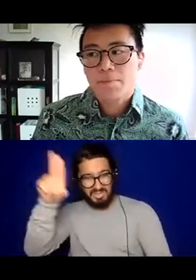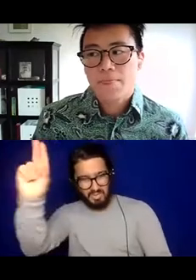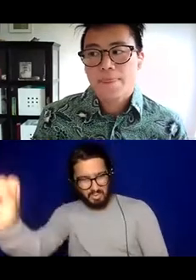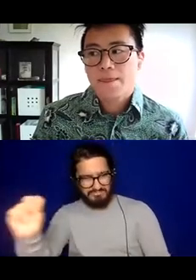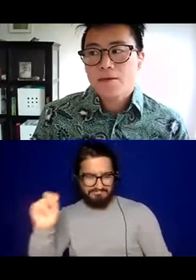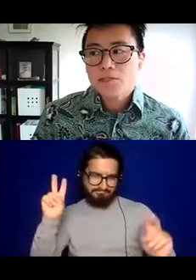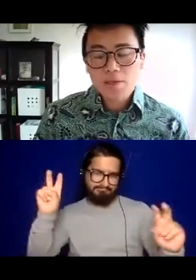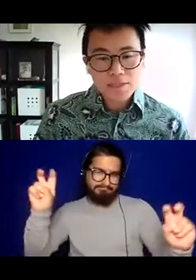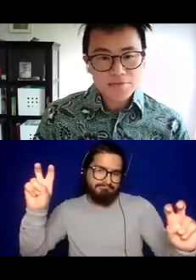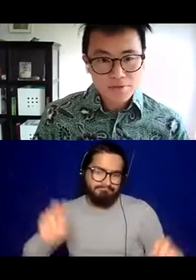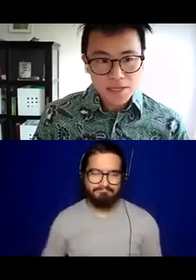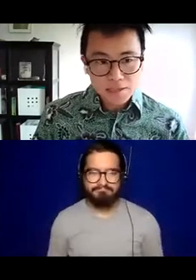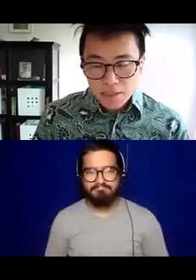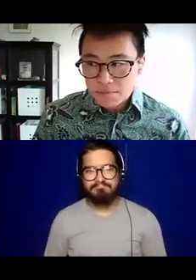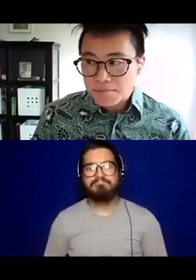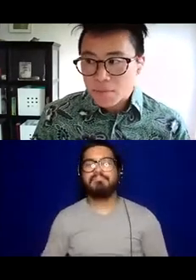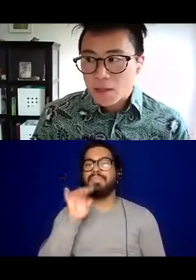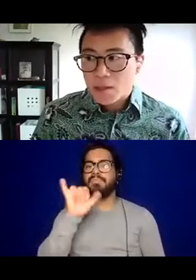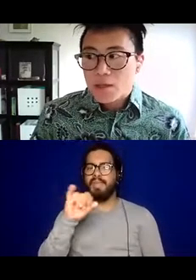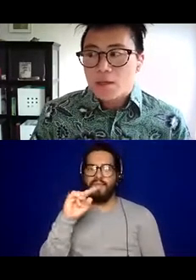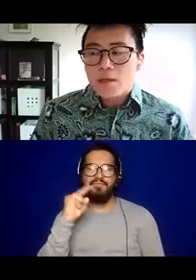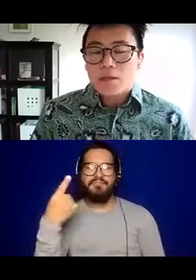Okay, so that's the first case study.